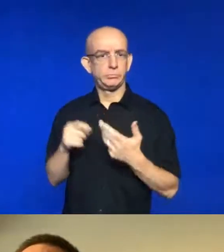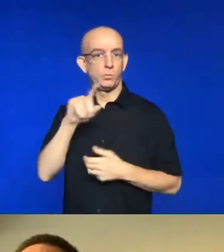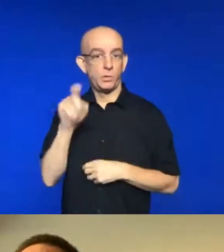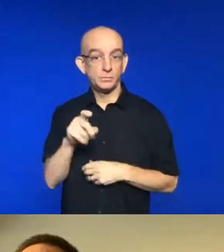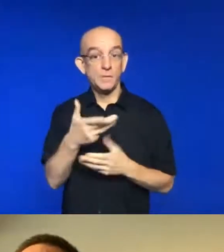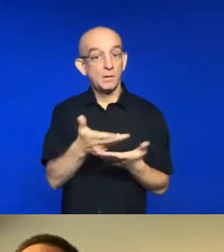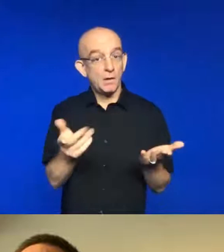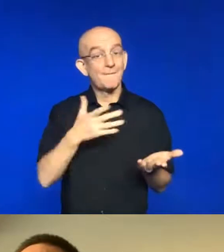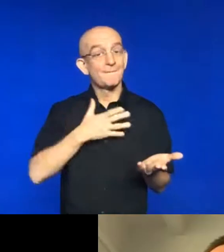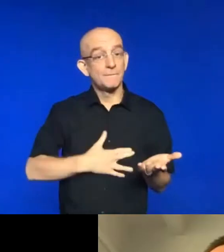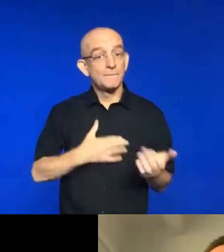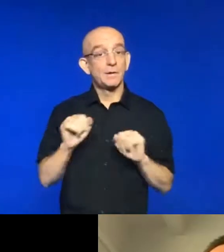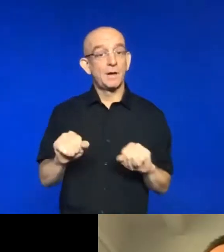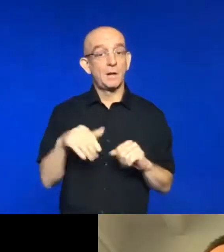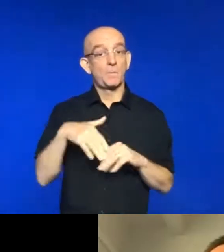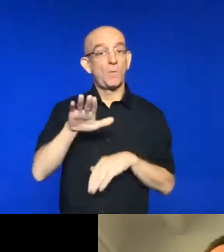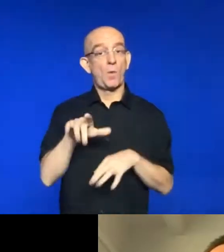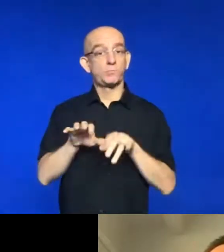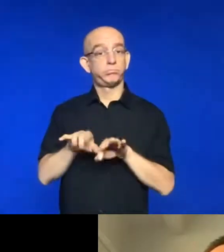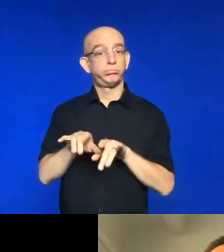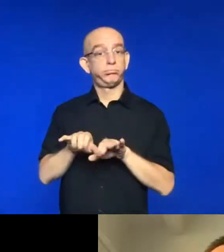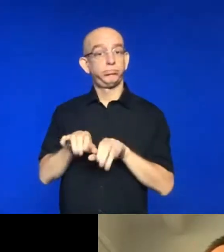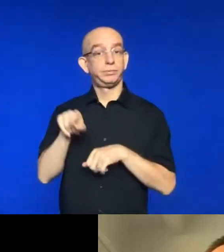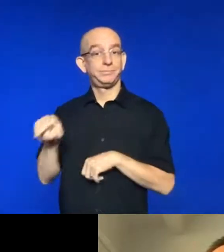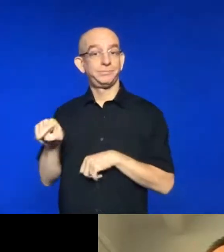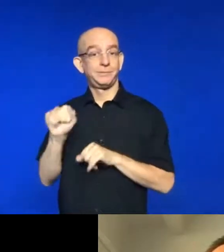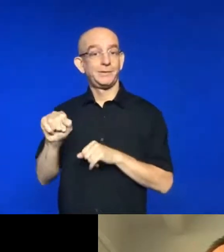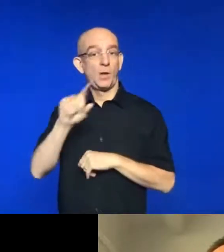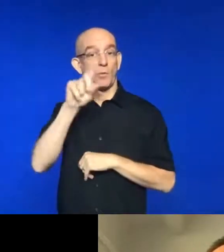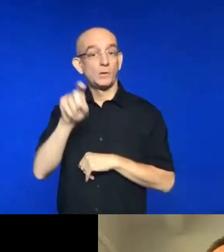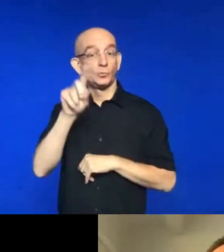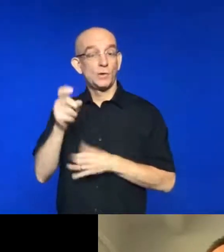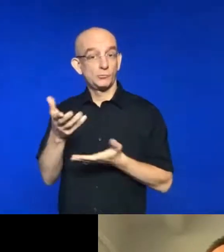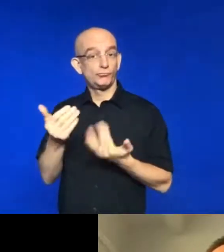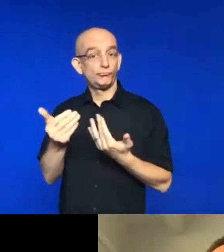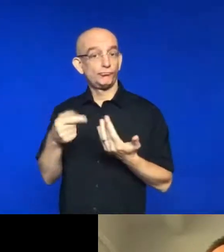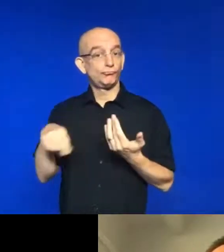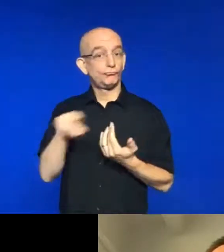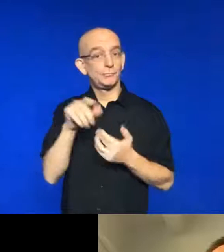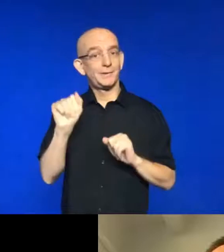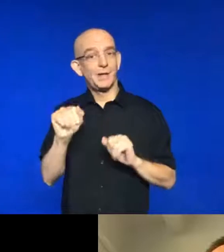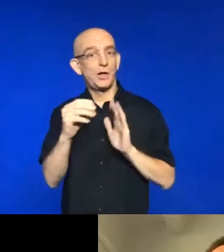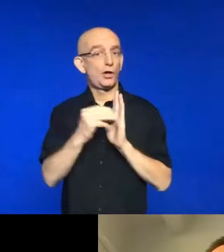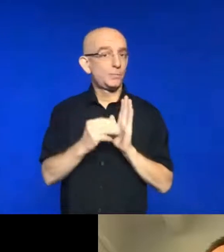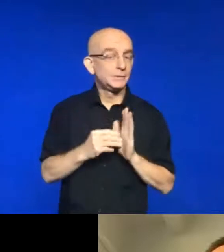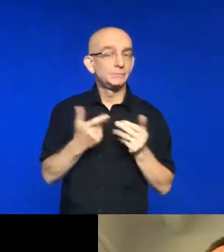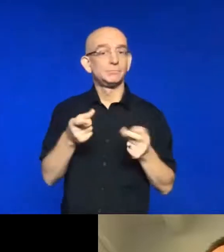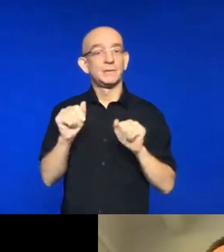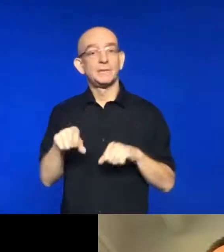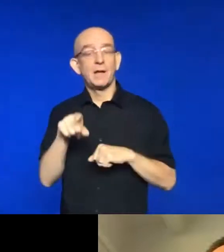the platform to share your comments or questions. Alex, we do have one first